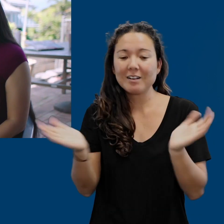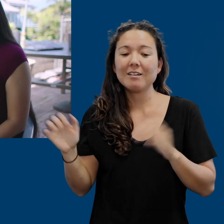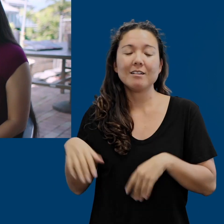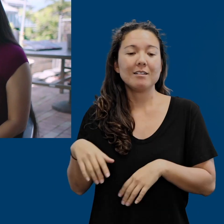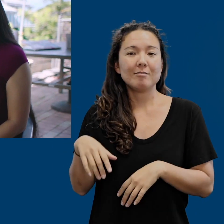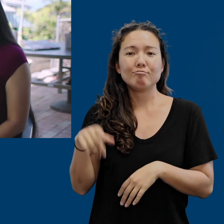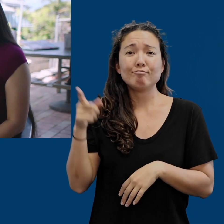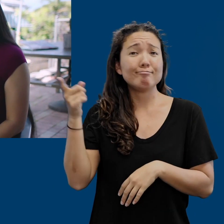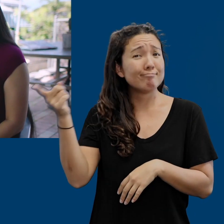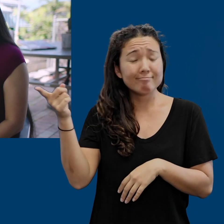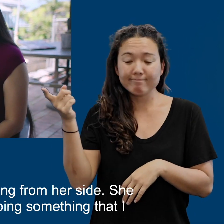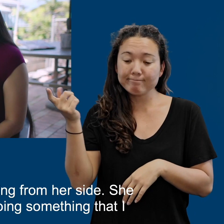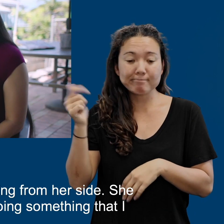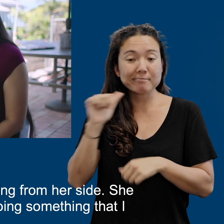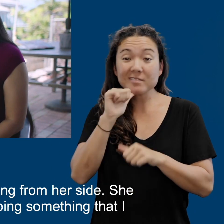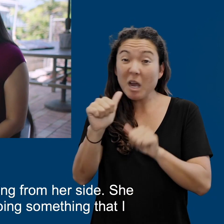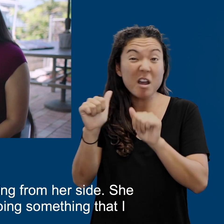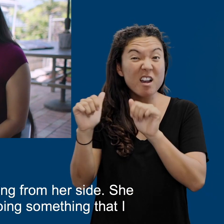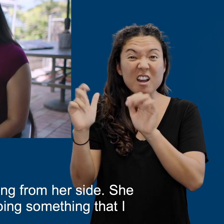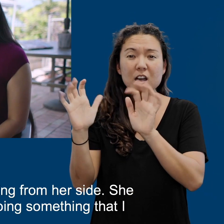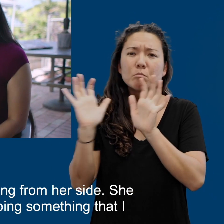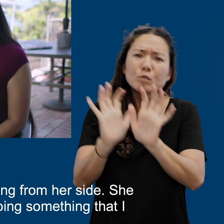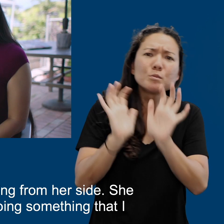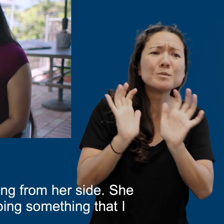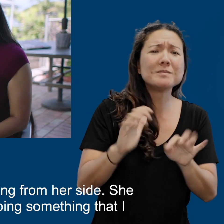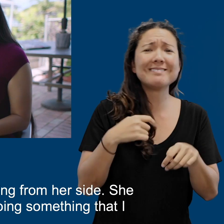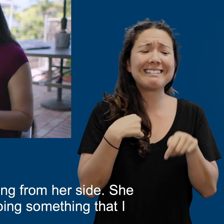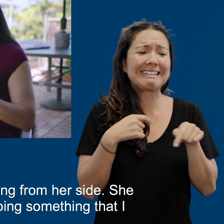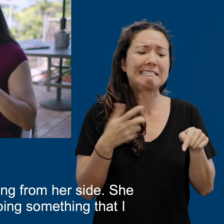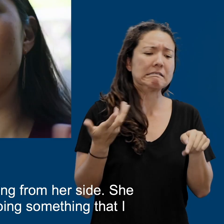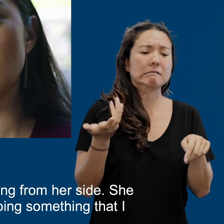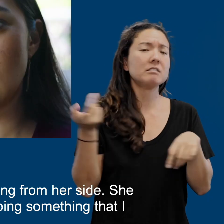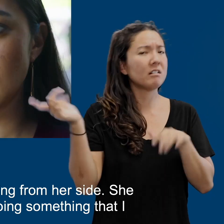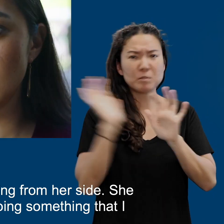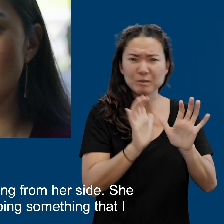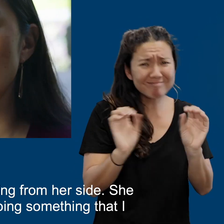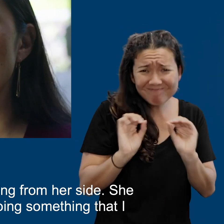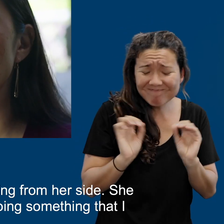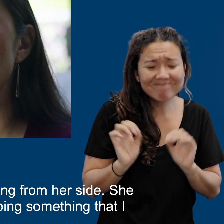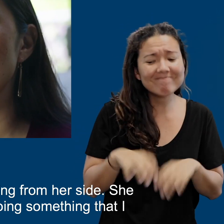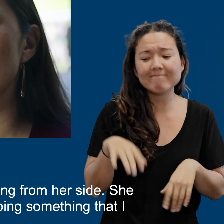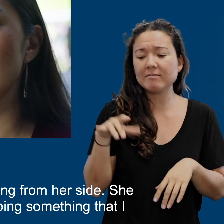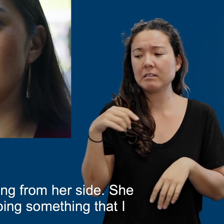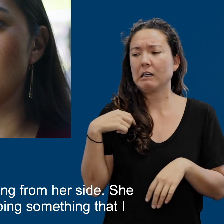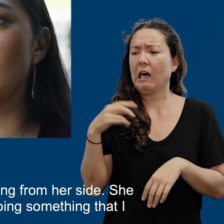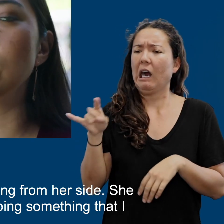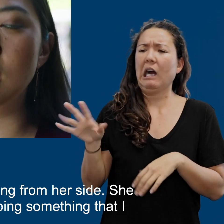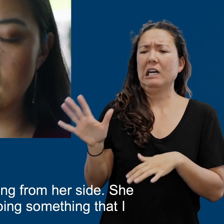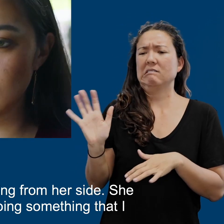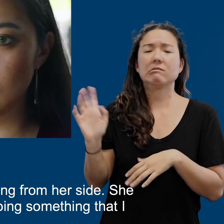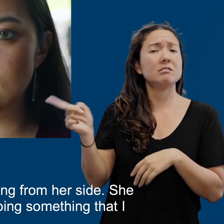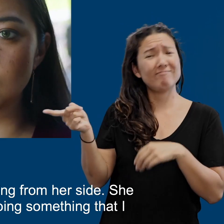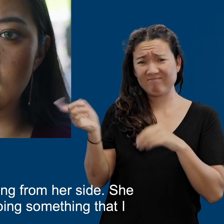everything. And she didn't push anything from her side. You know, she didn't